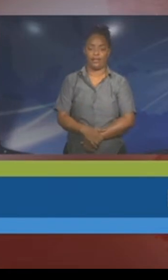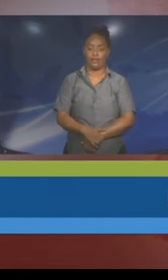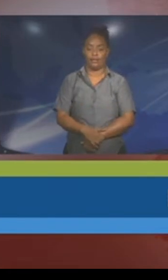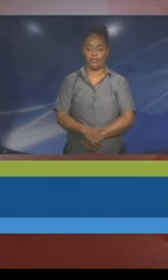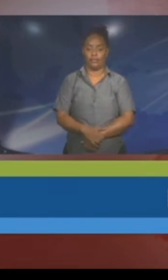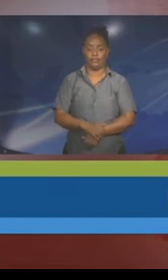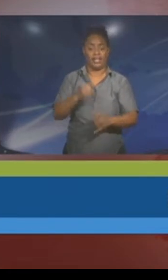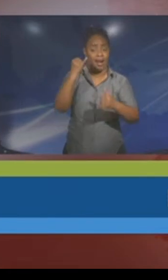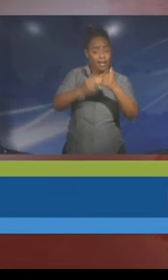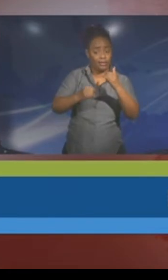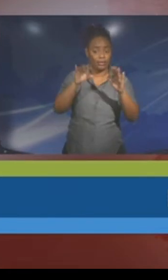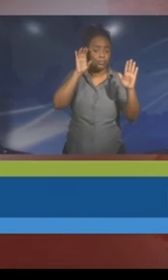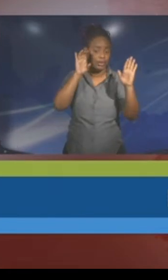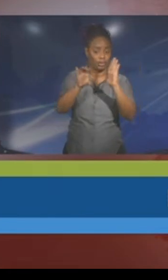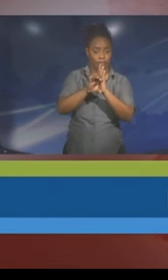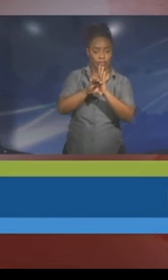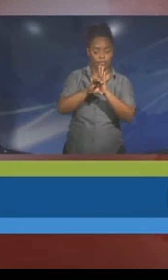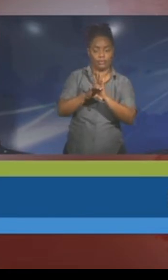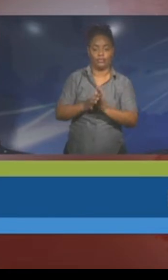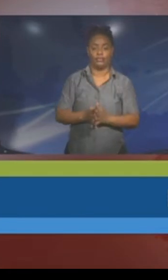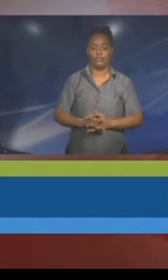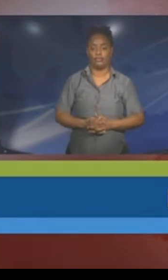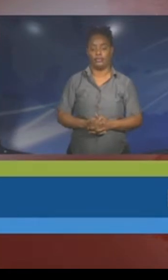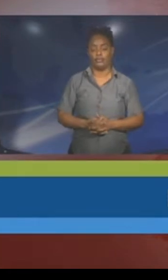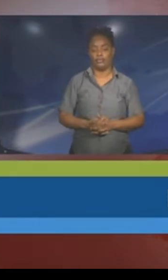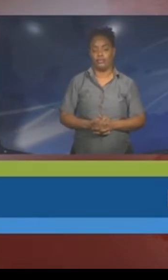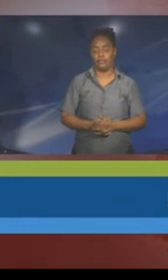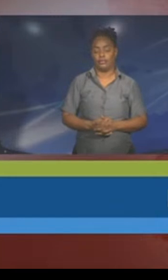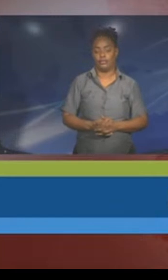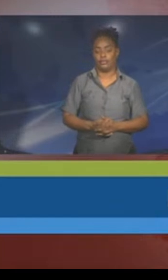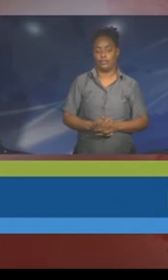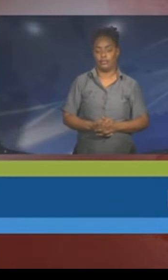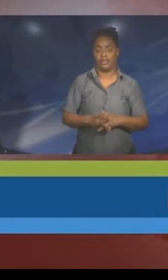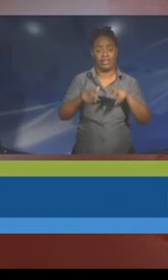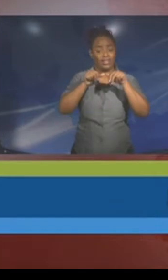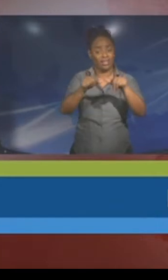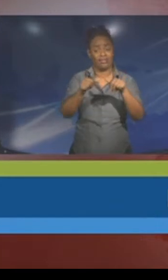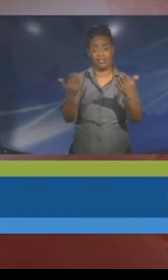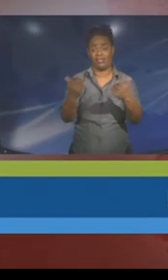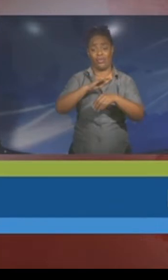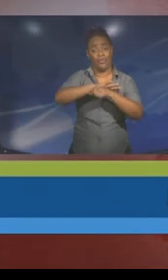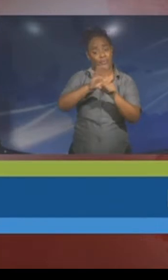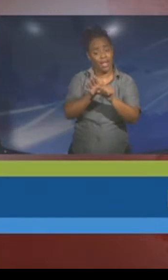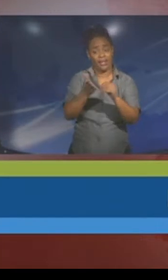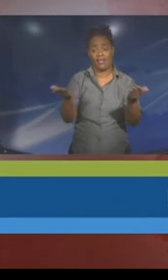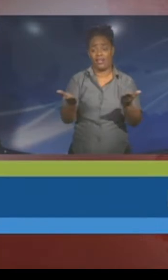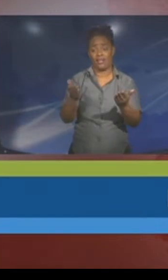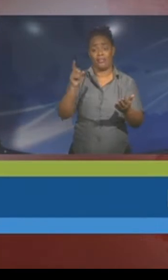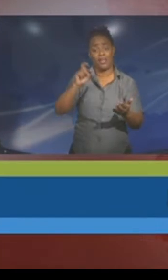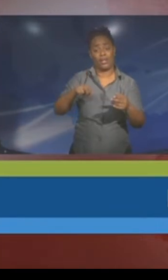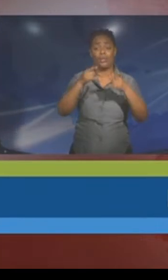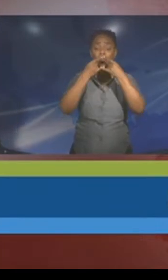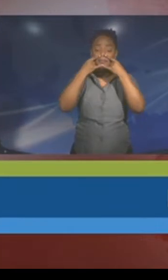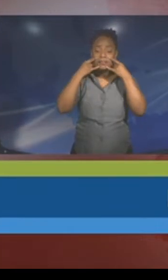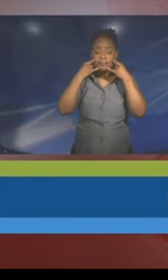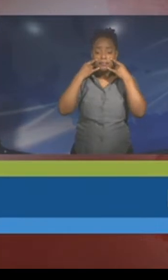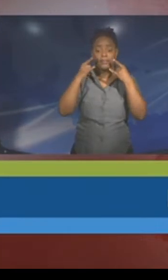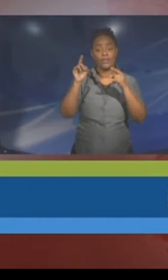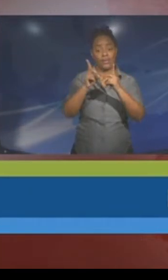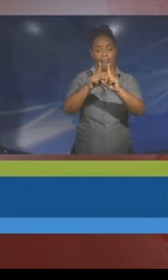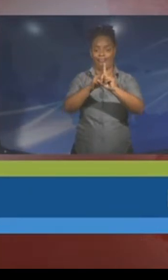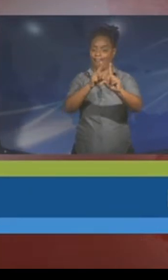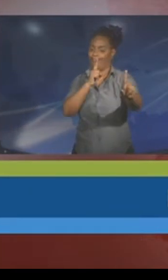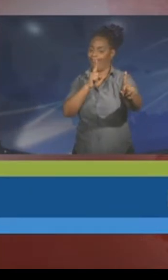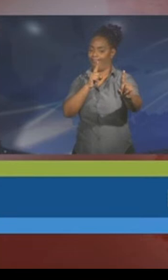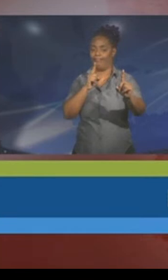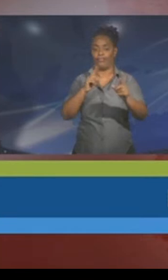slide, as we have COVID-19 still with us, we're asking that you wear your mask when appropriate, watch your distance, and wash